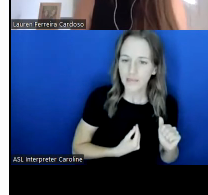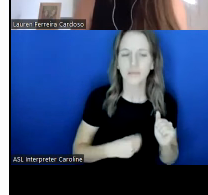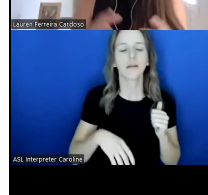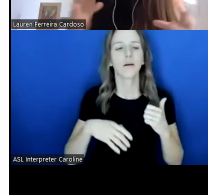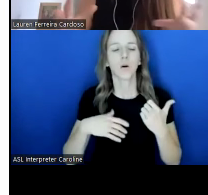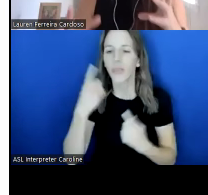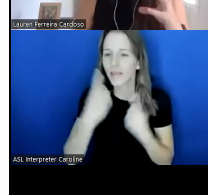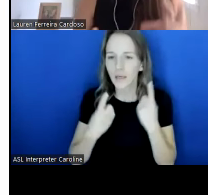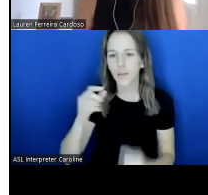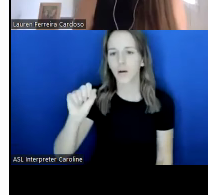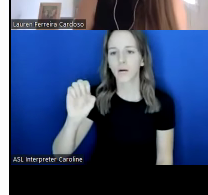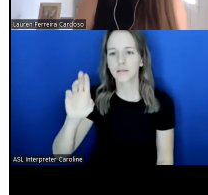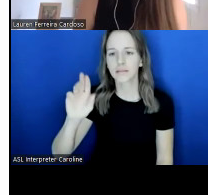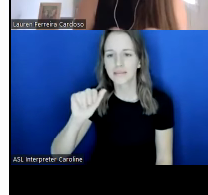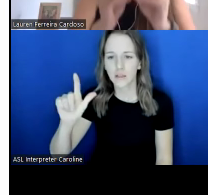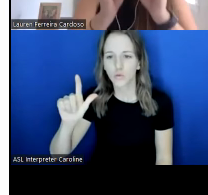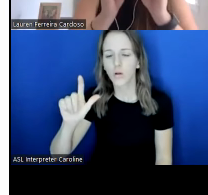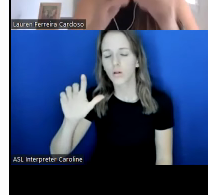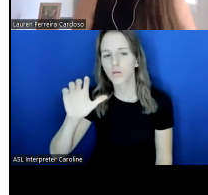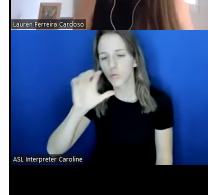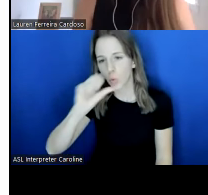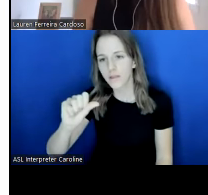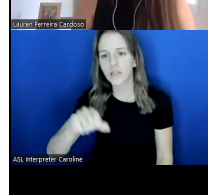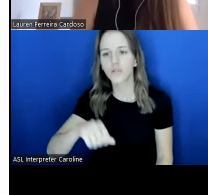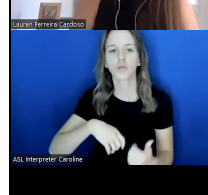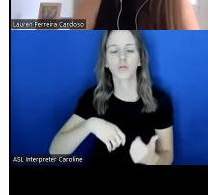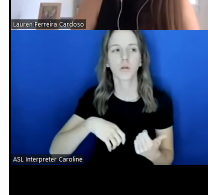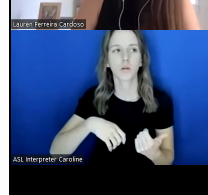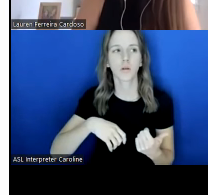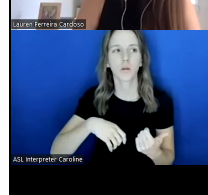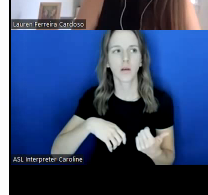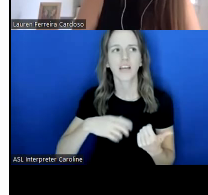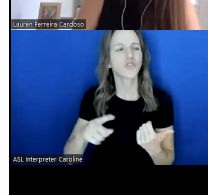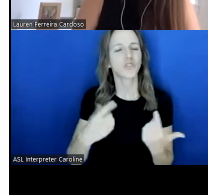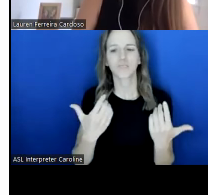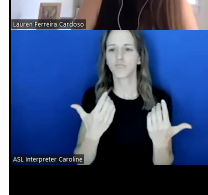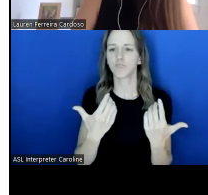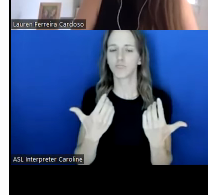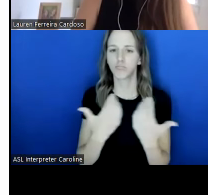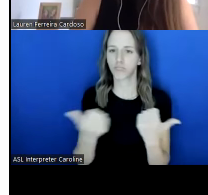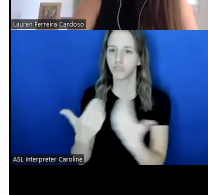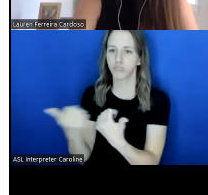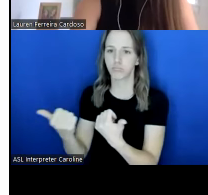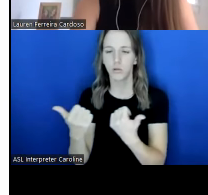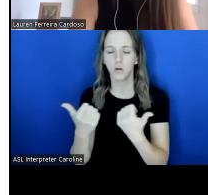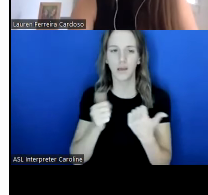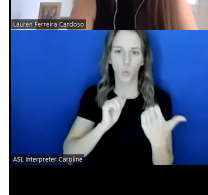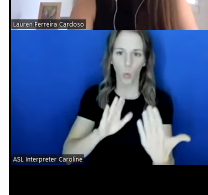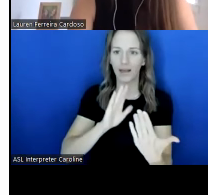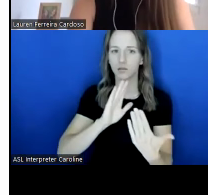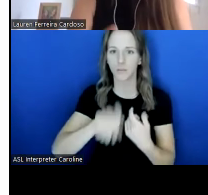sexual orientation, and being able to really disaggregate in ways that are specific to how people identify